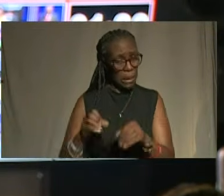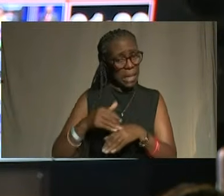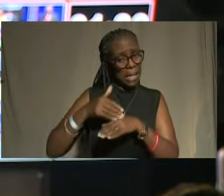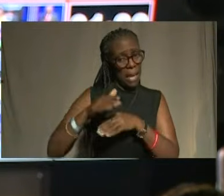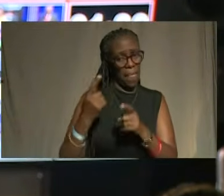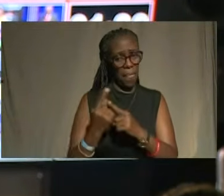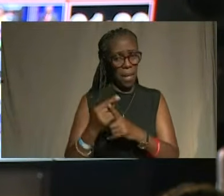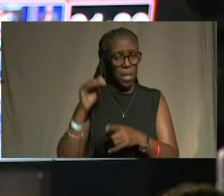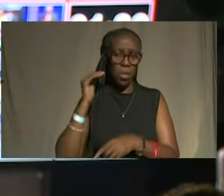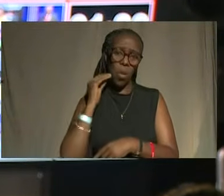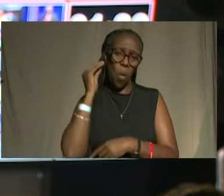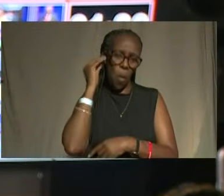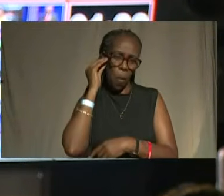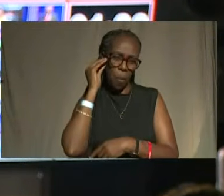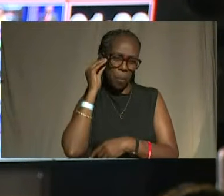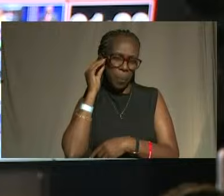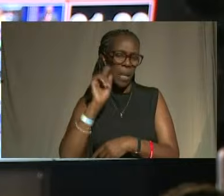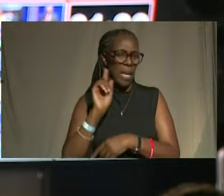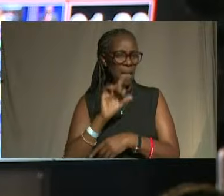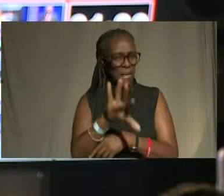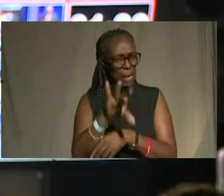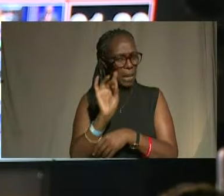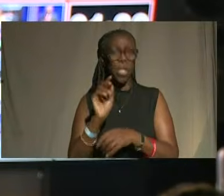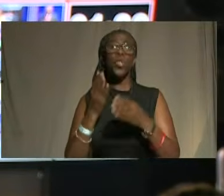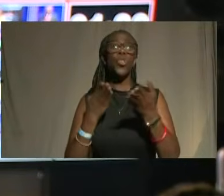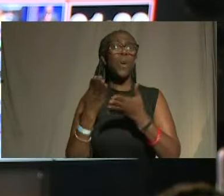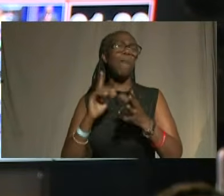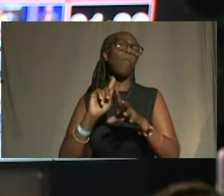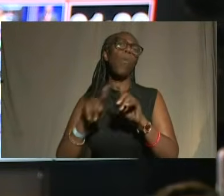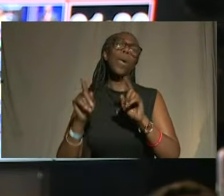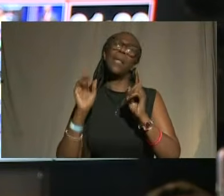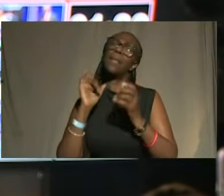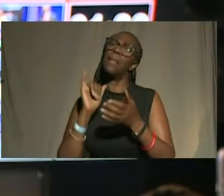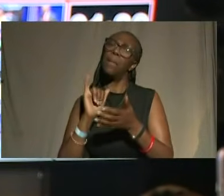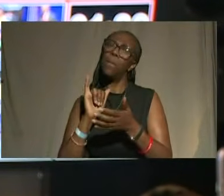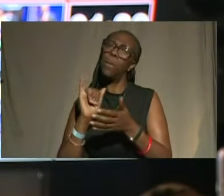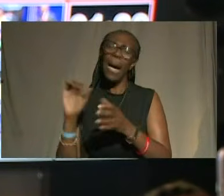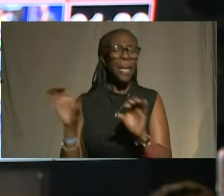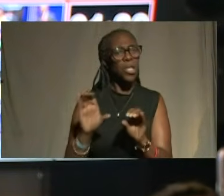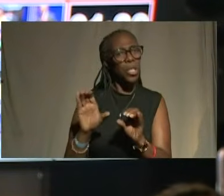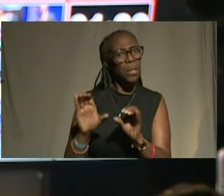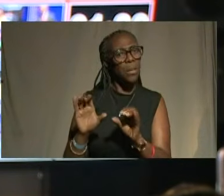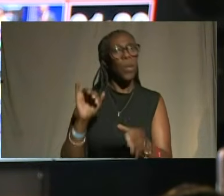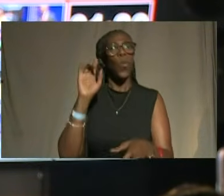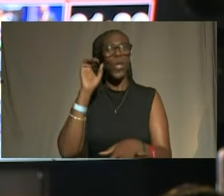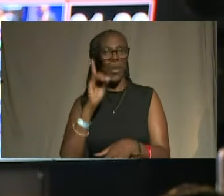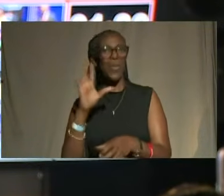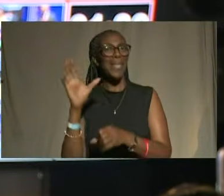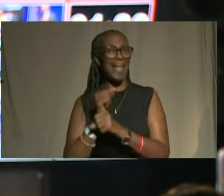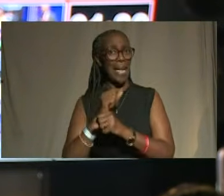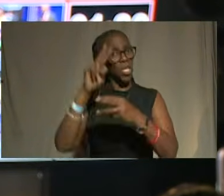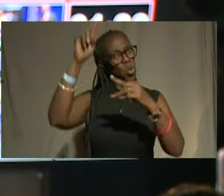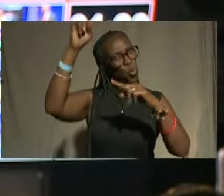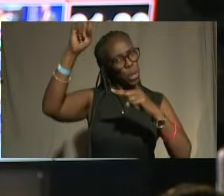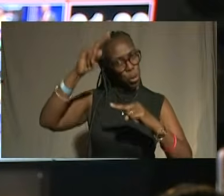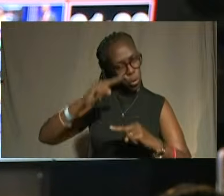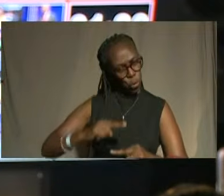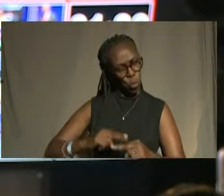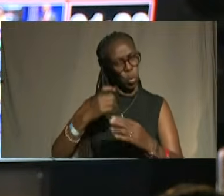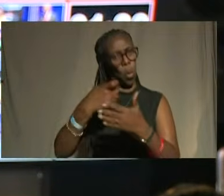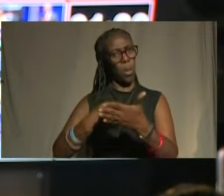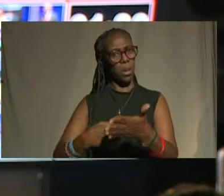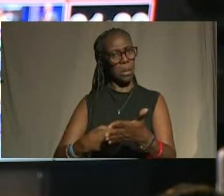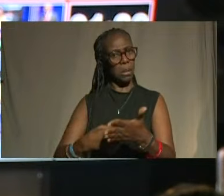selected to serve, what specific and measurable actions will your party take to reduce these costs and simplify